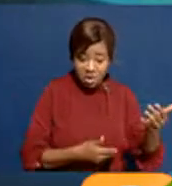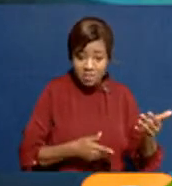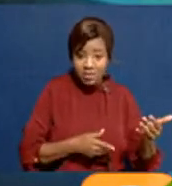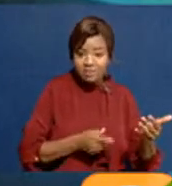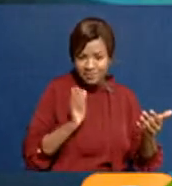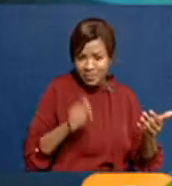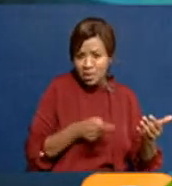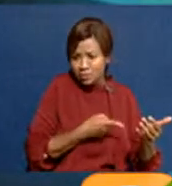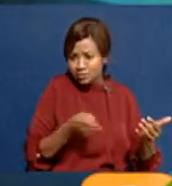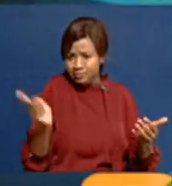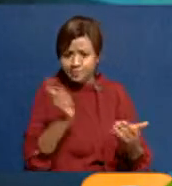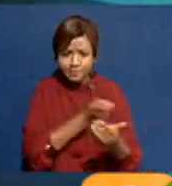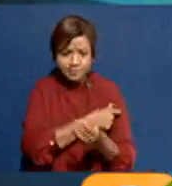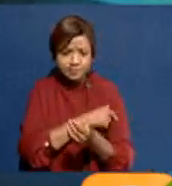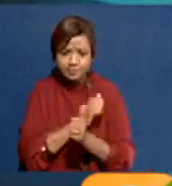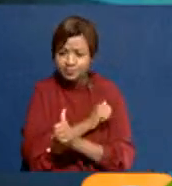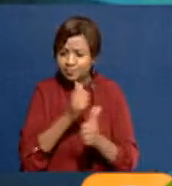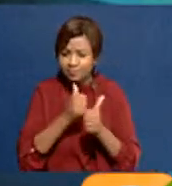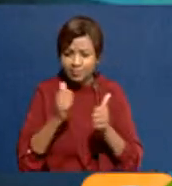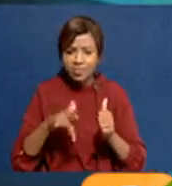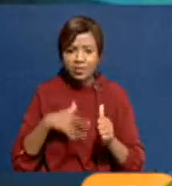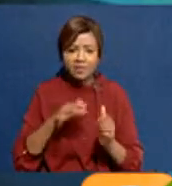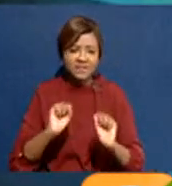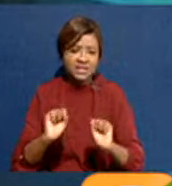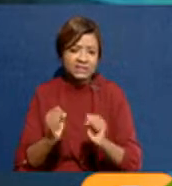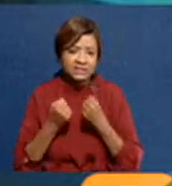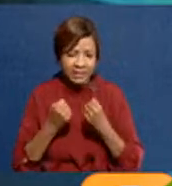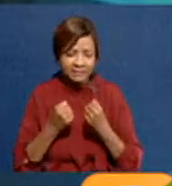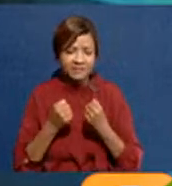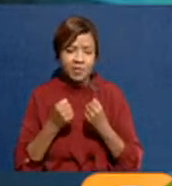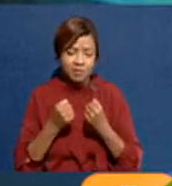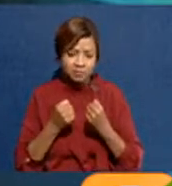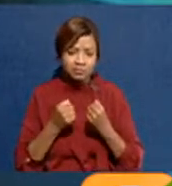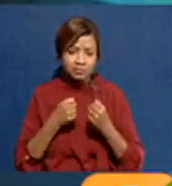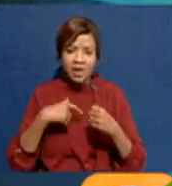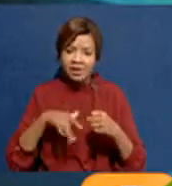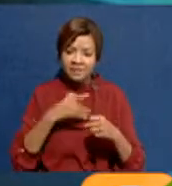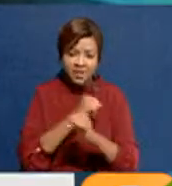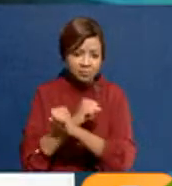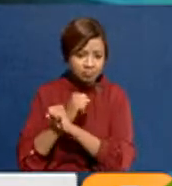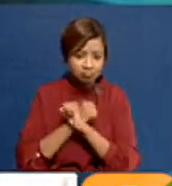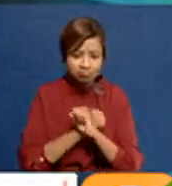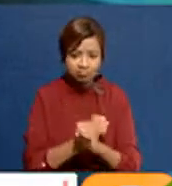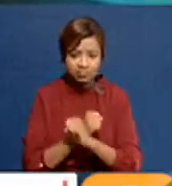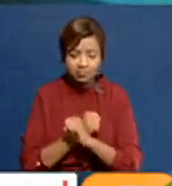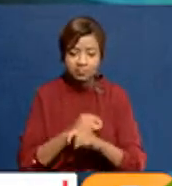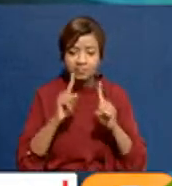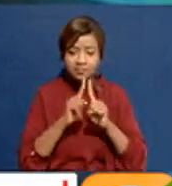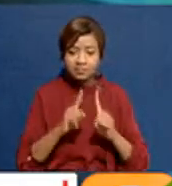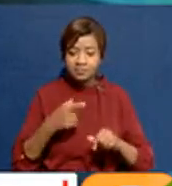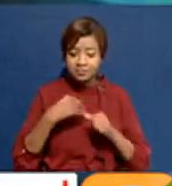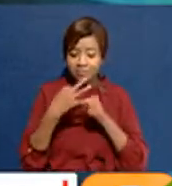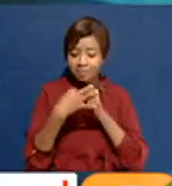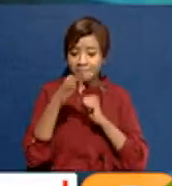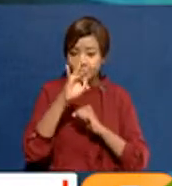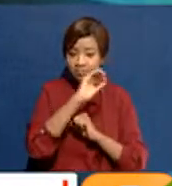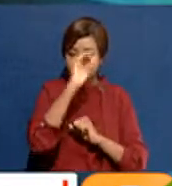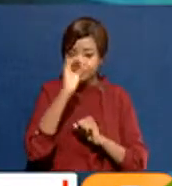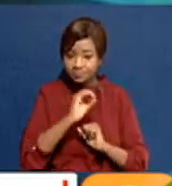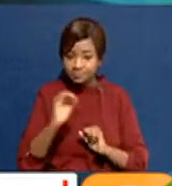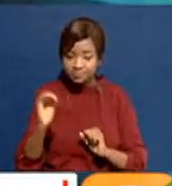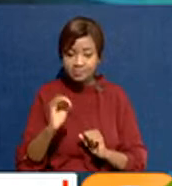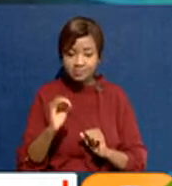facilities. And so rapidly, as much as we had dropped by 5% from 83%, we